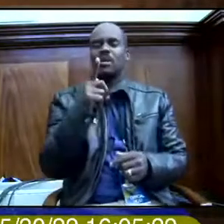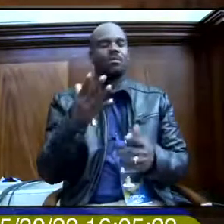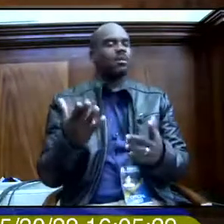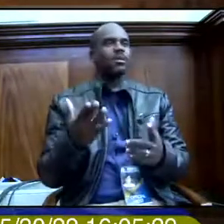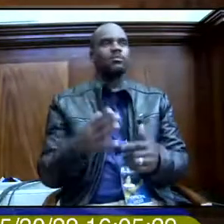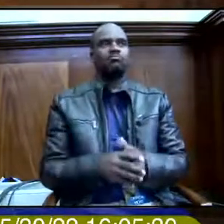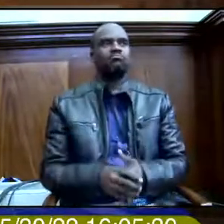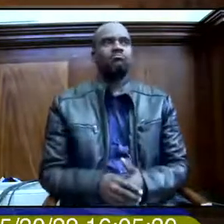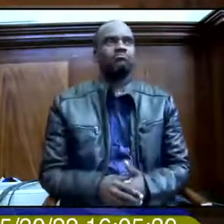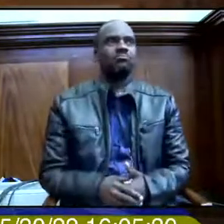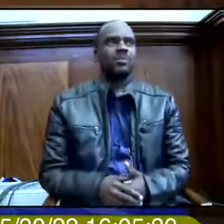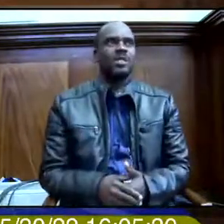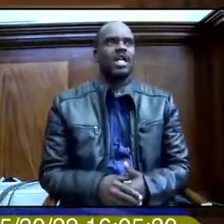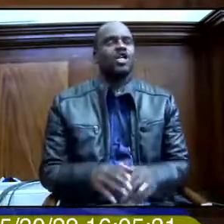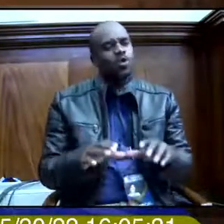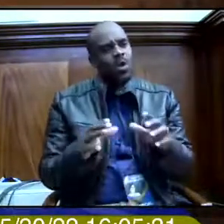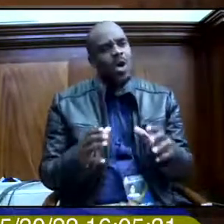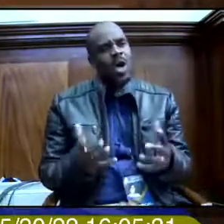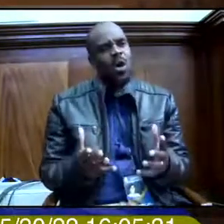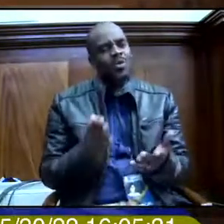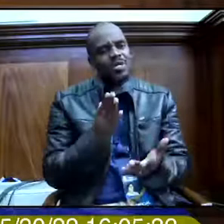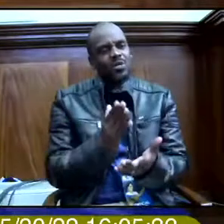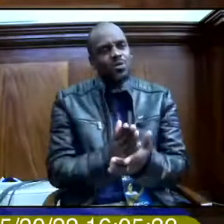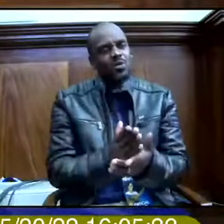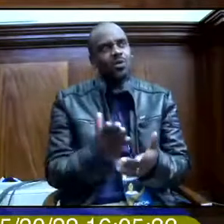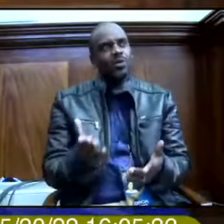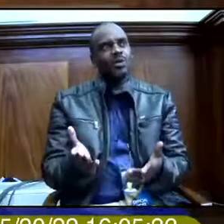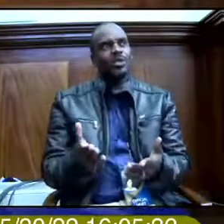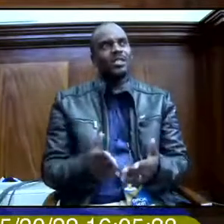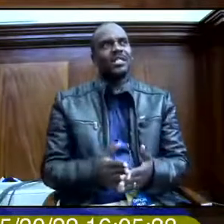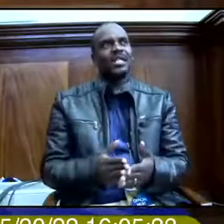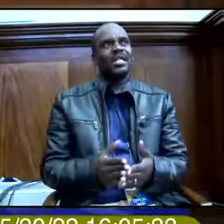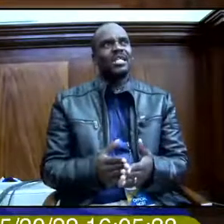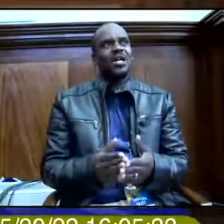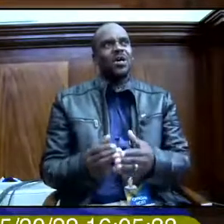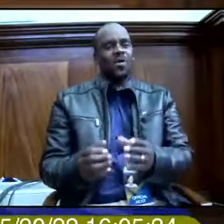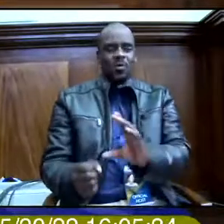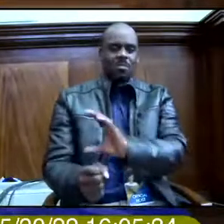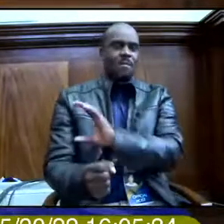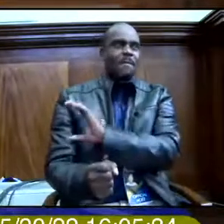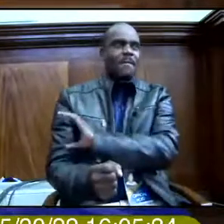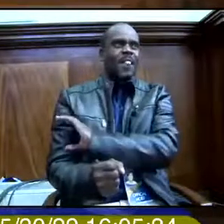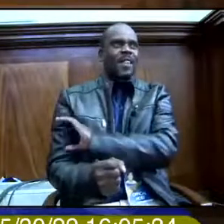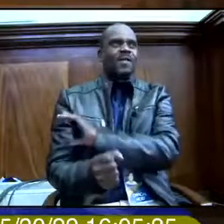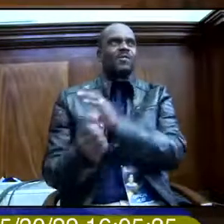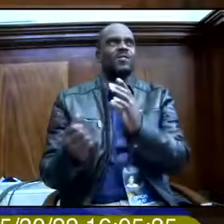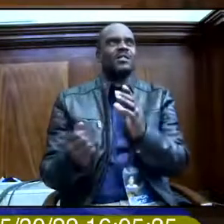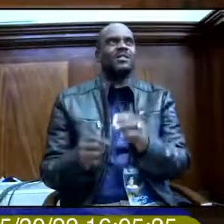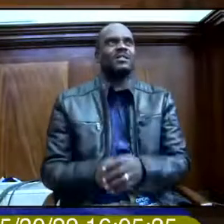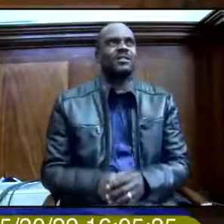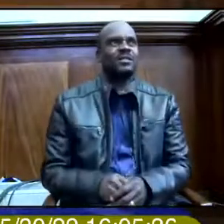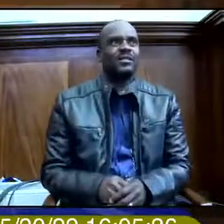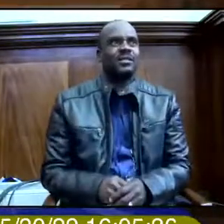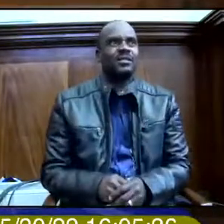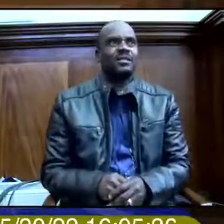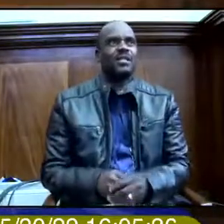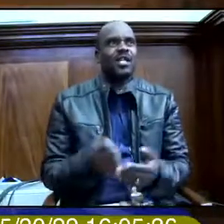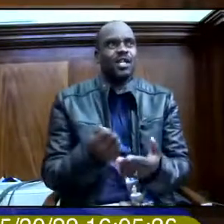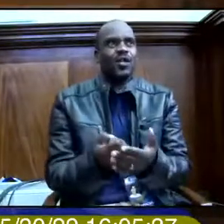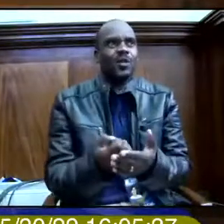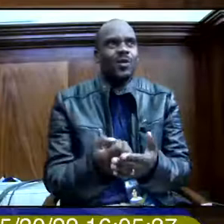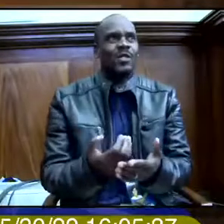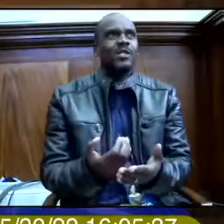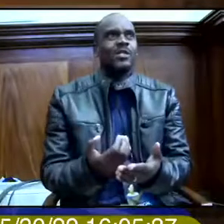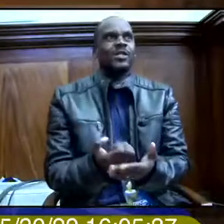contribution so how do we ensure that we strengthen the bargaining castles to actually ensure that it deals with